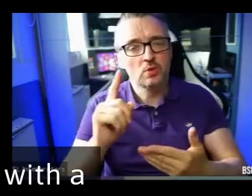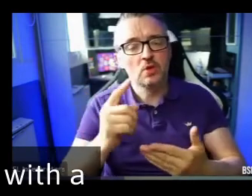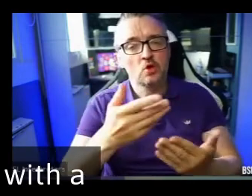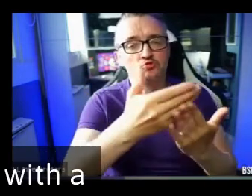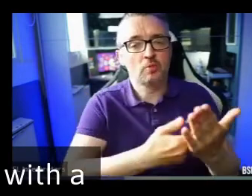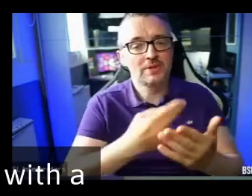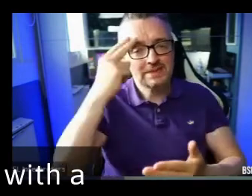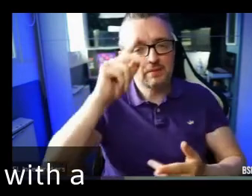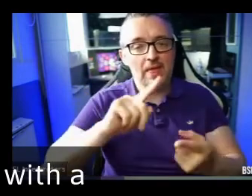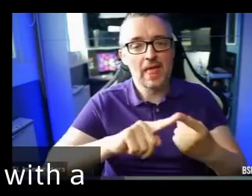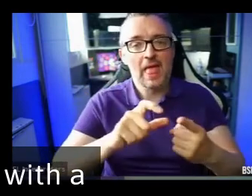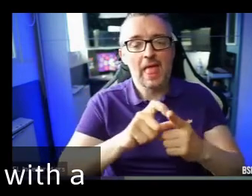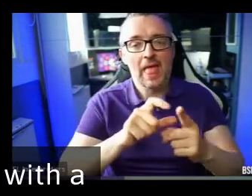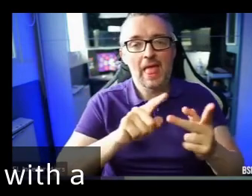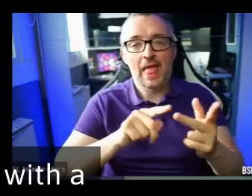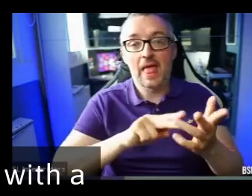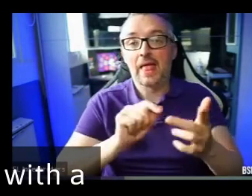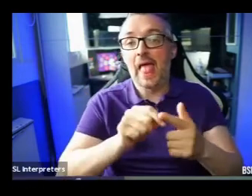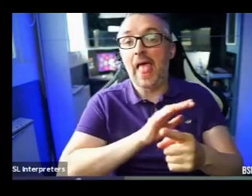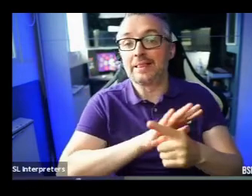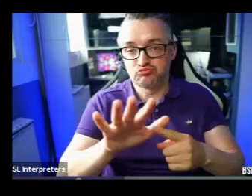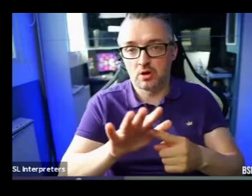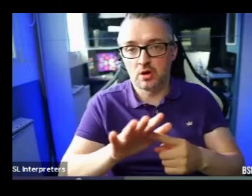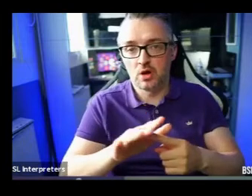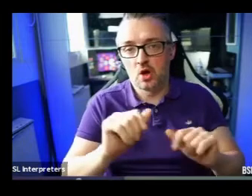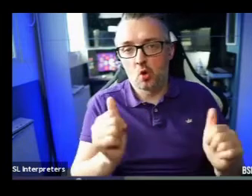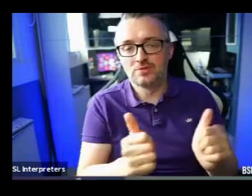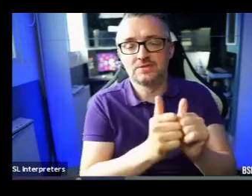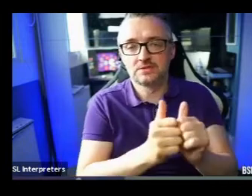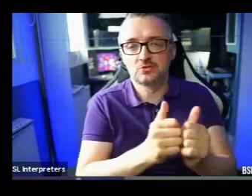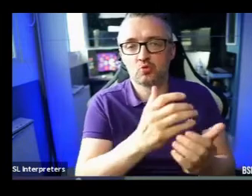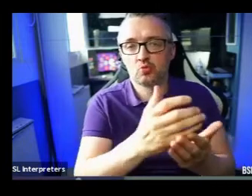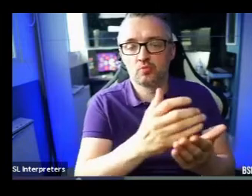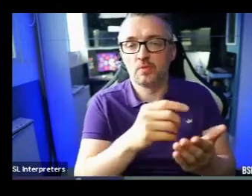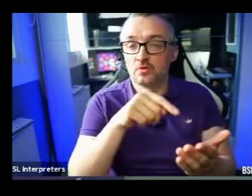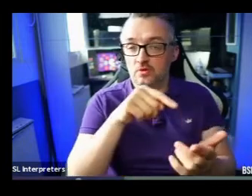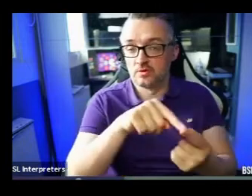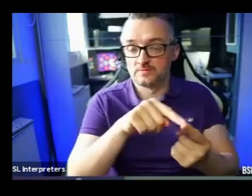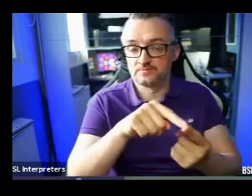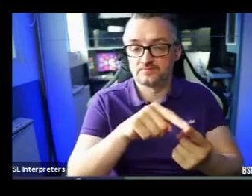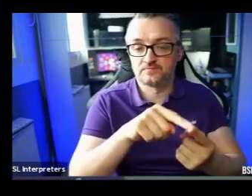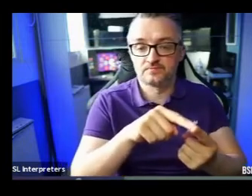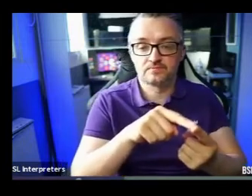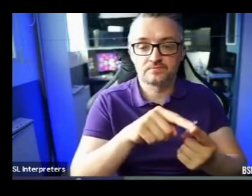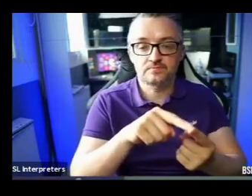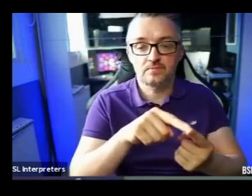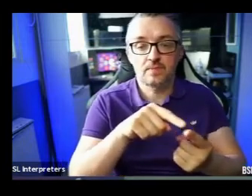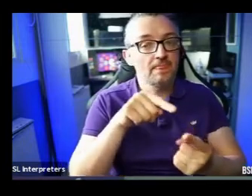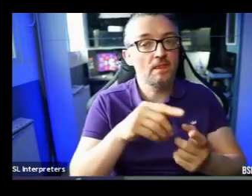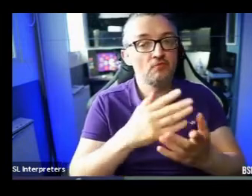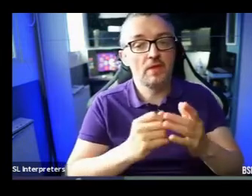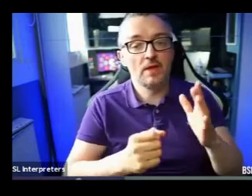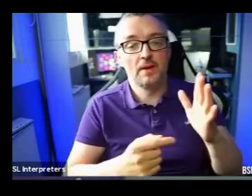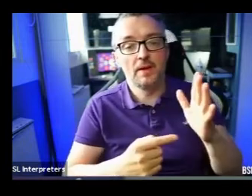familiar with a document called the Edinburgh Consensus that was produced in Scotland a couple of years ago now. And